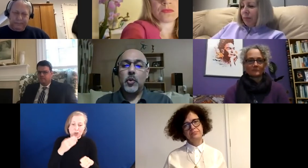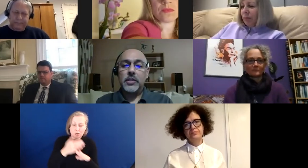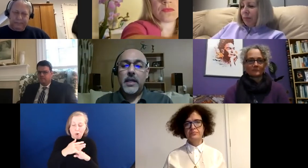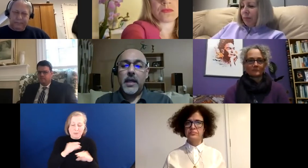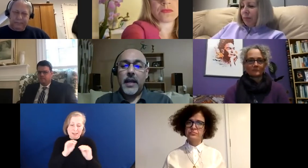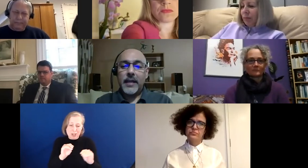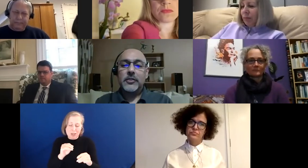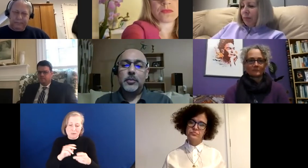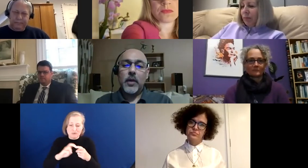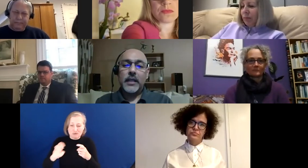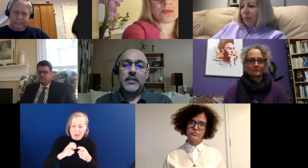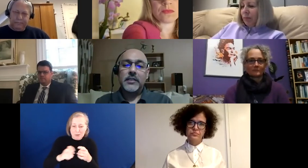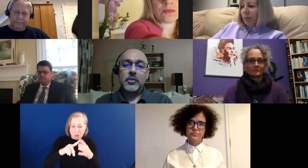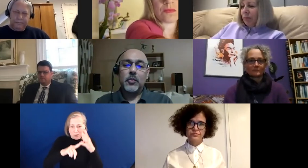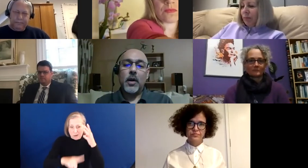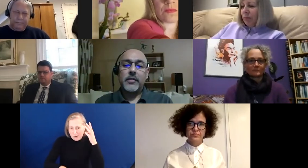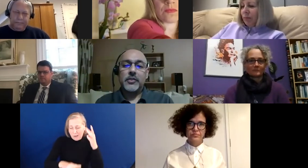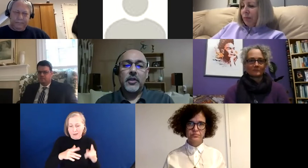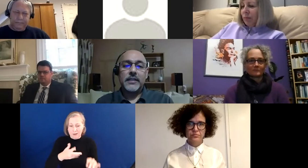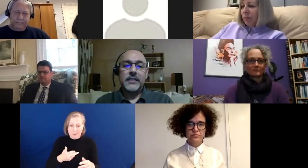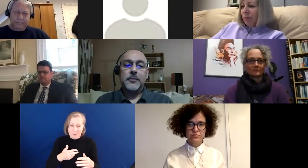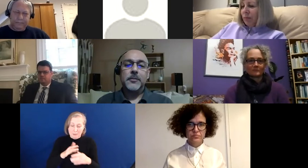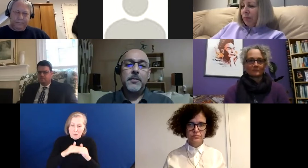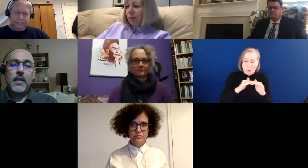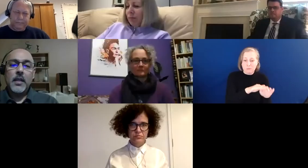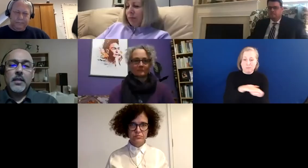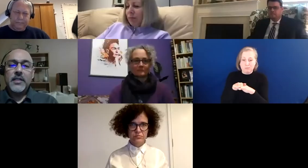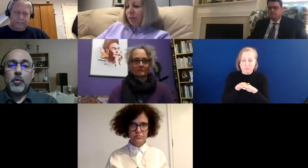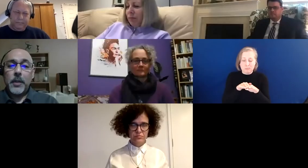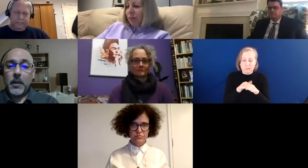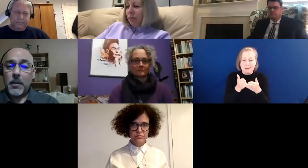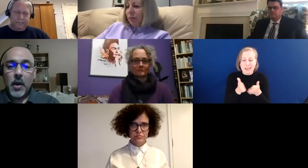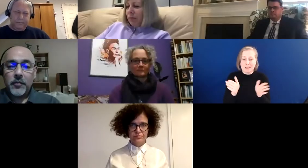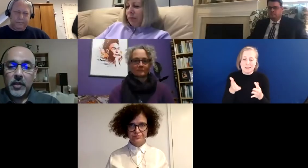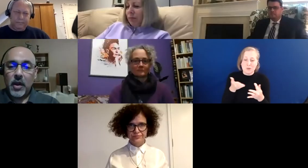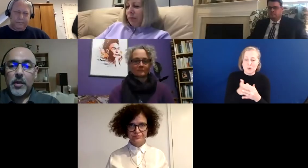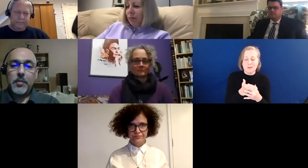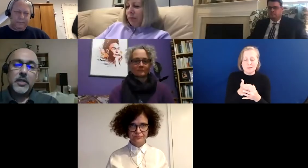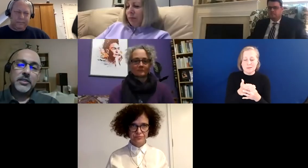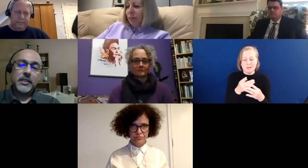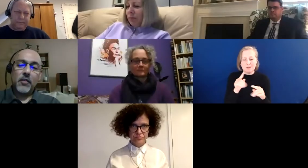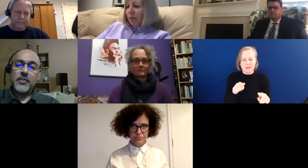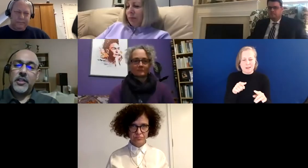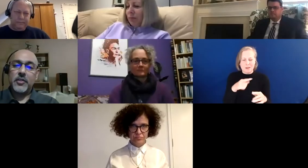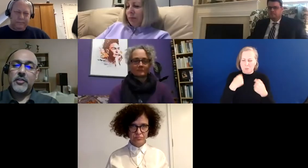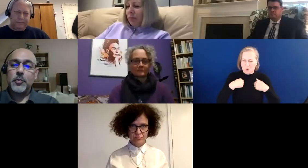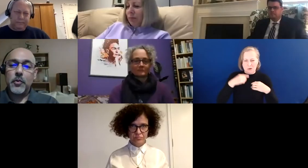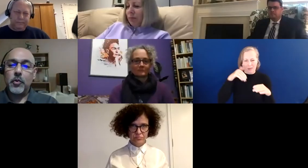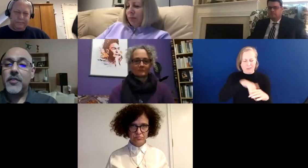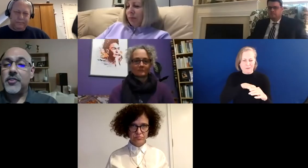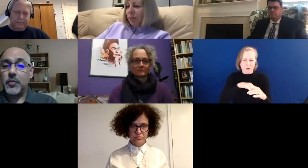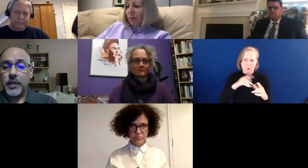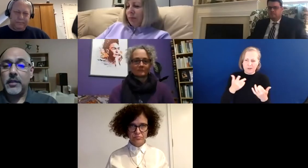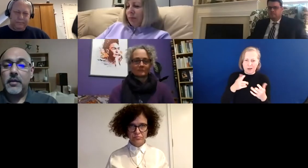transport, and equitable access to a wider society. Disabled people aren't part of the climate emergency conversation as was